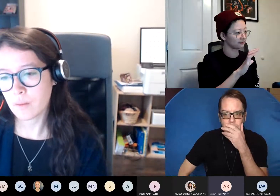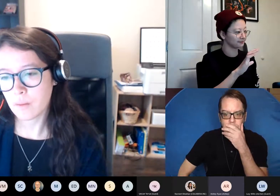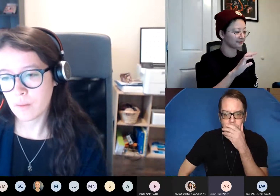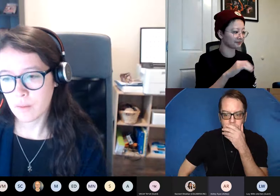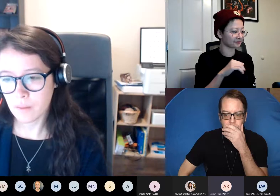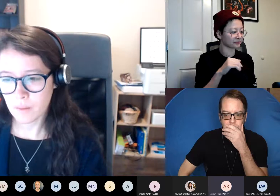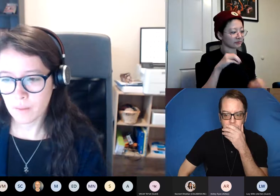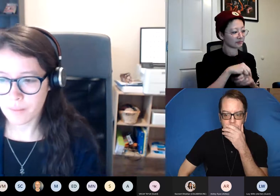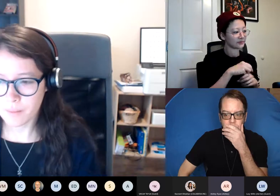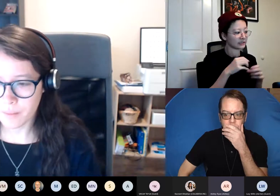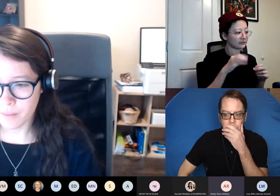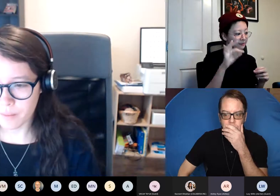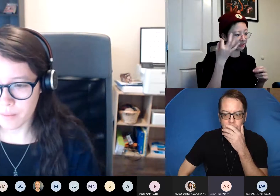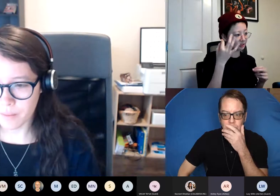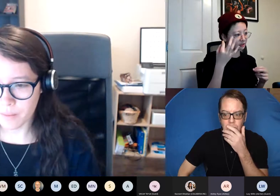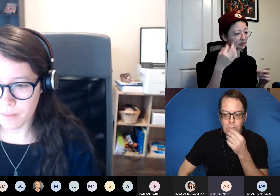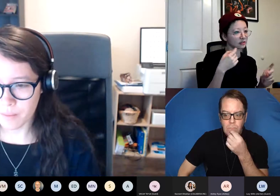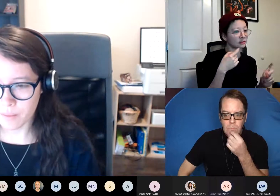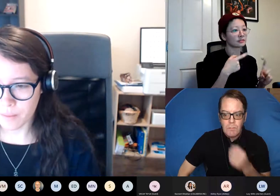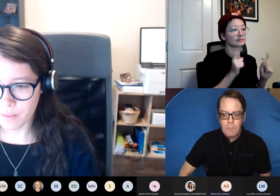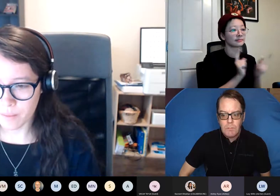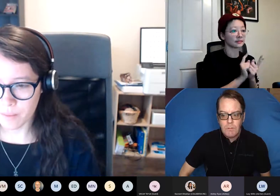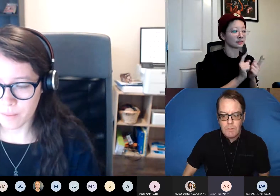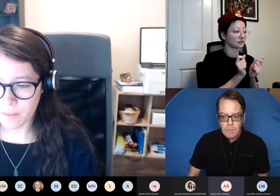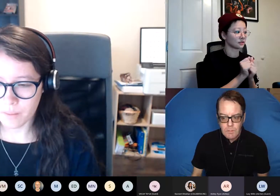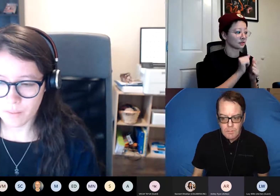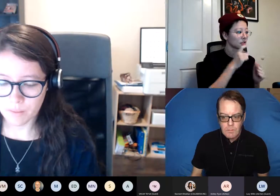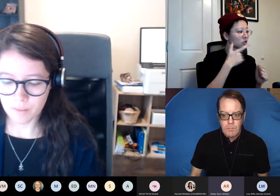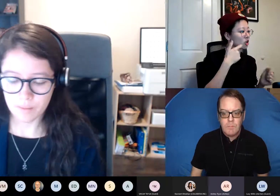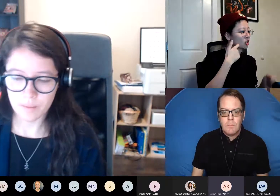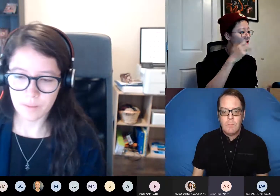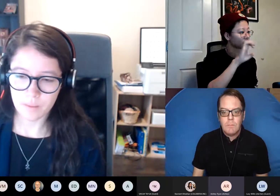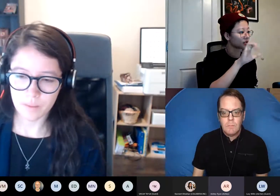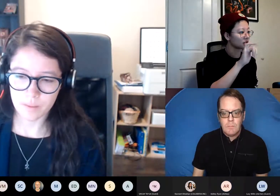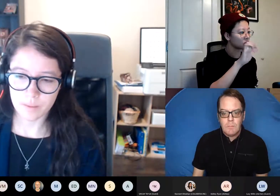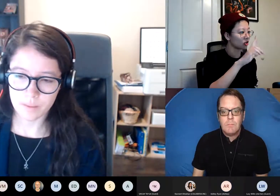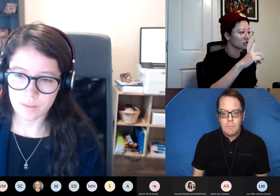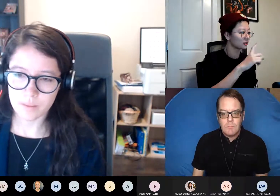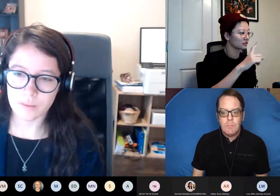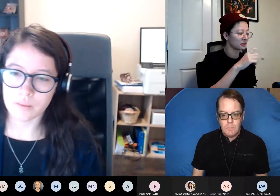He met a man by the name of Laurent Claire, and